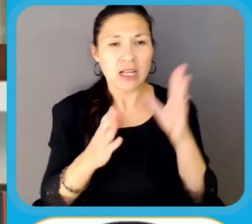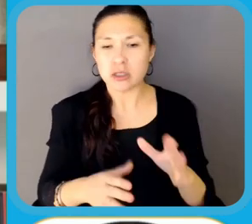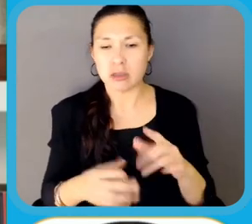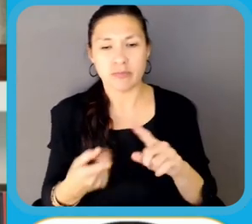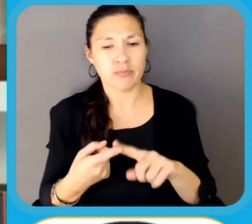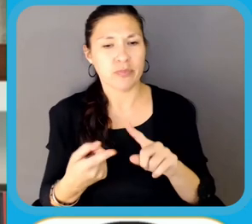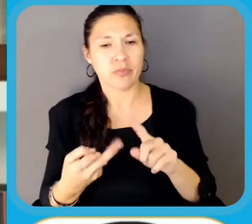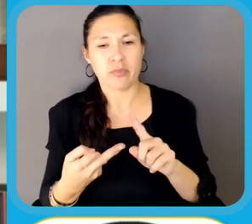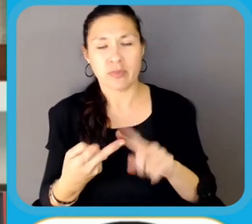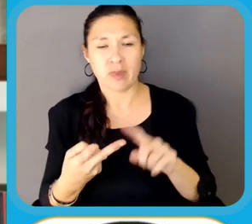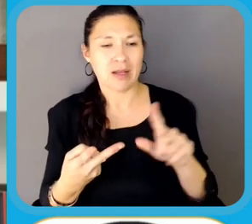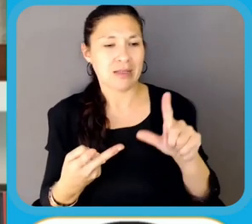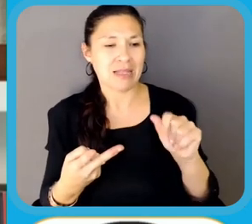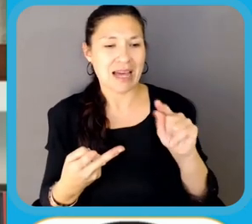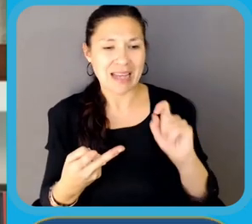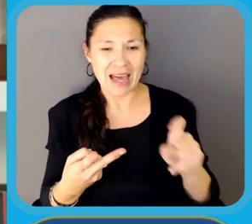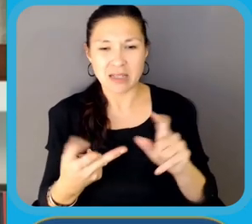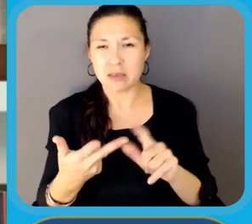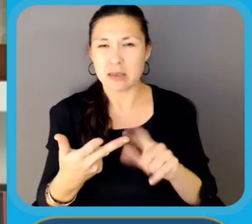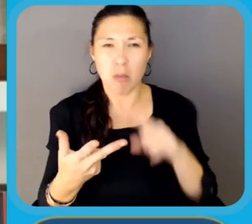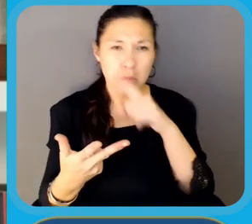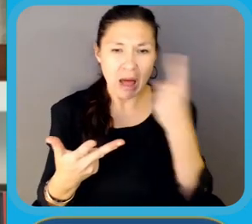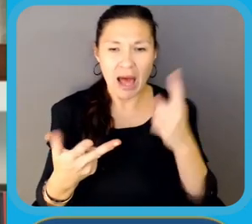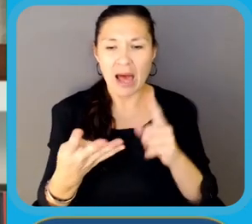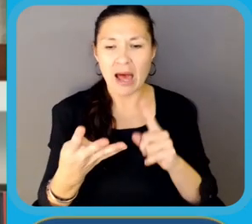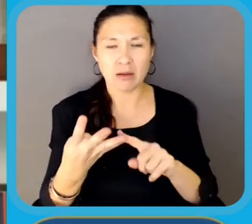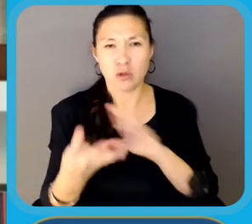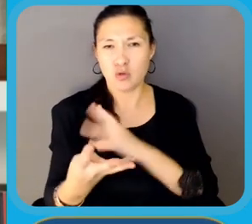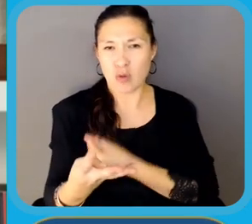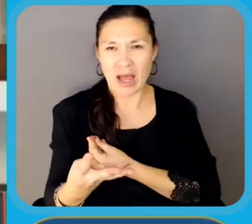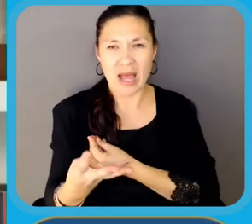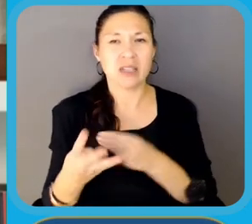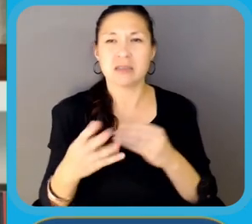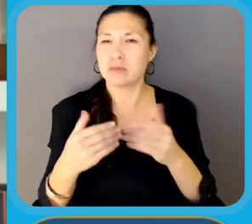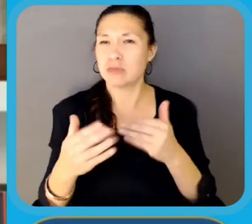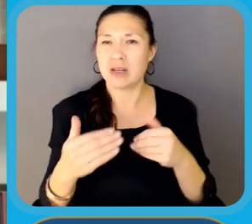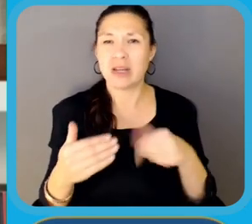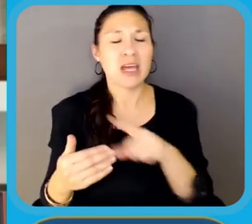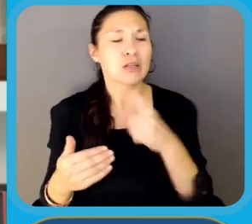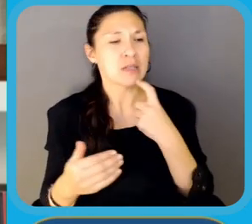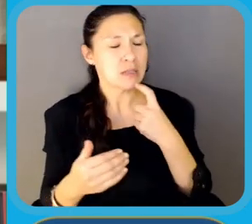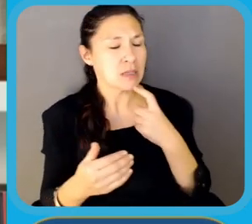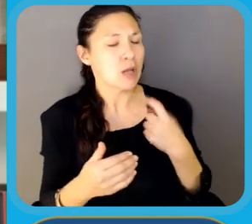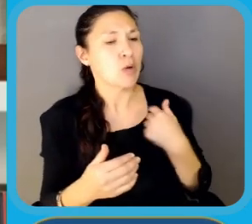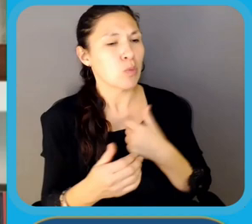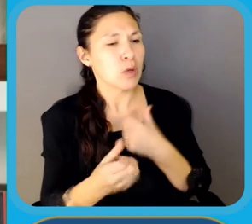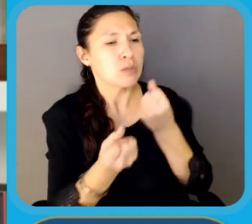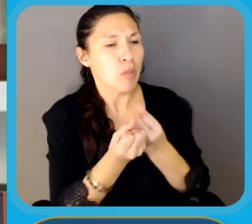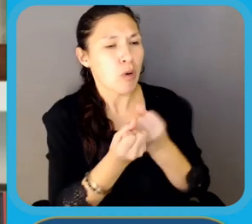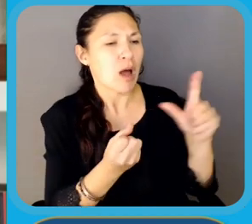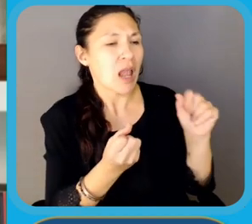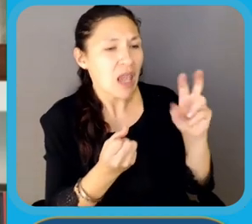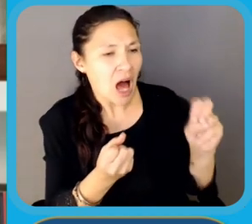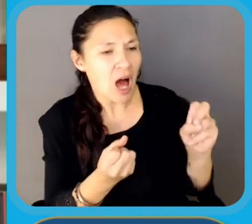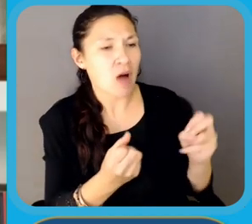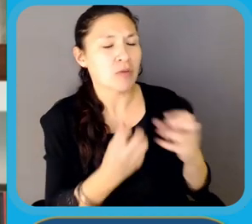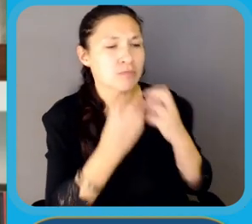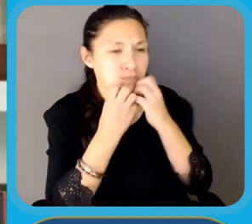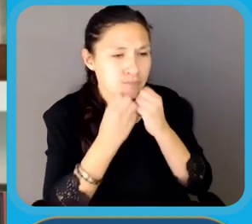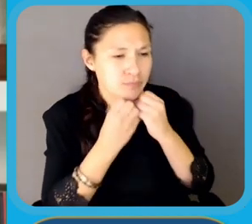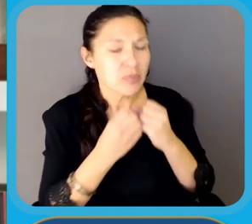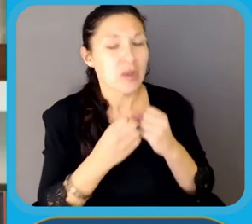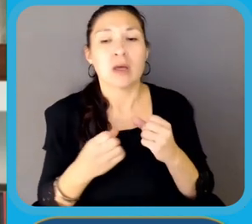and yes to love and generosity. You've demanded that we take on institutionalized racism